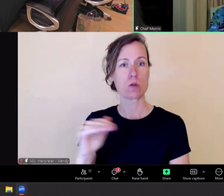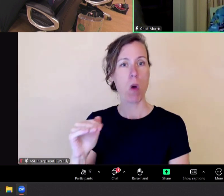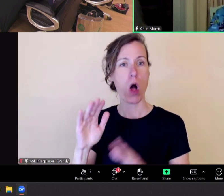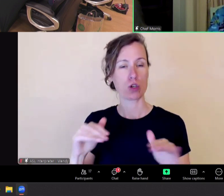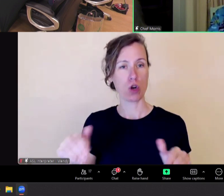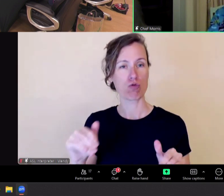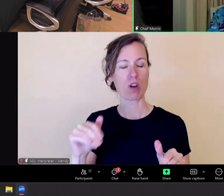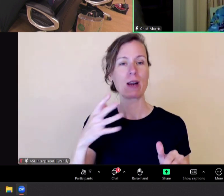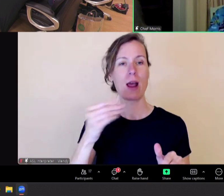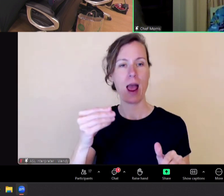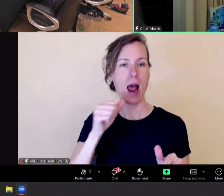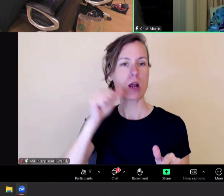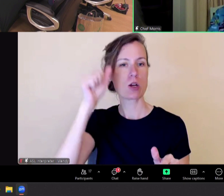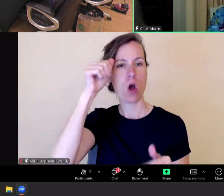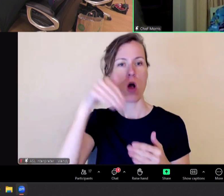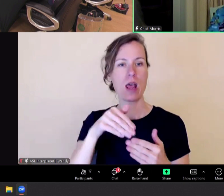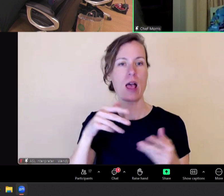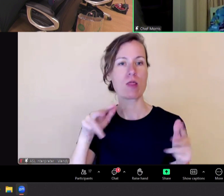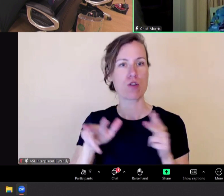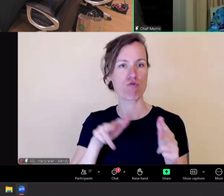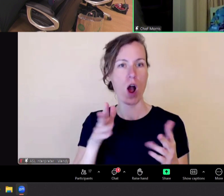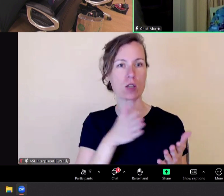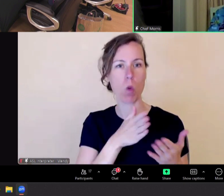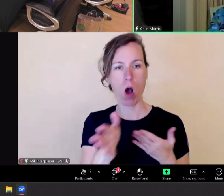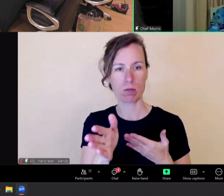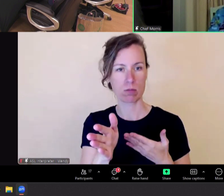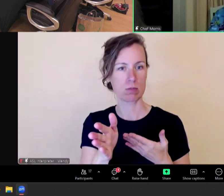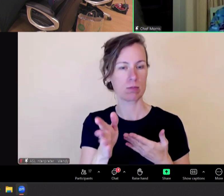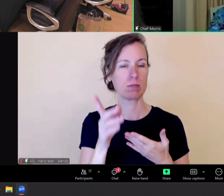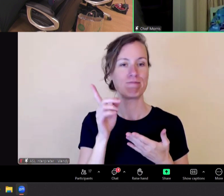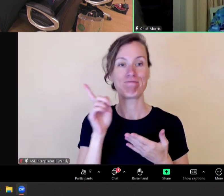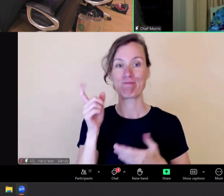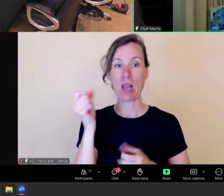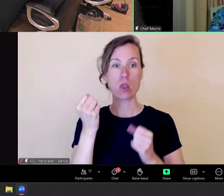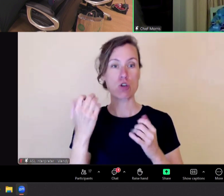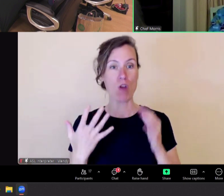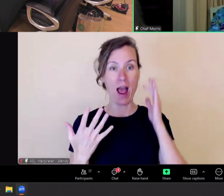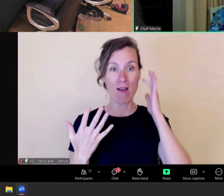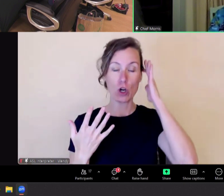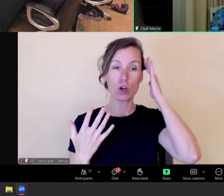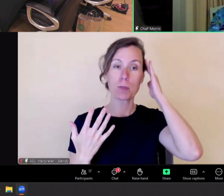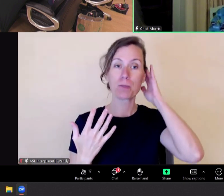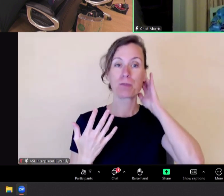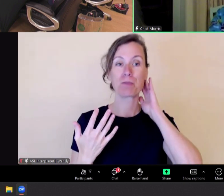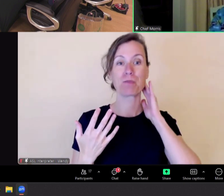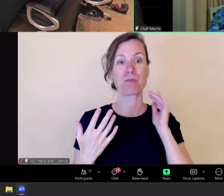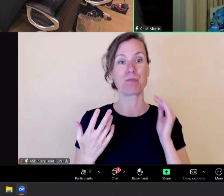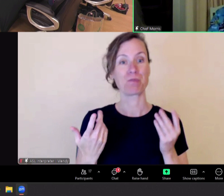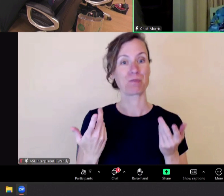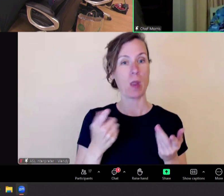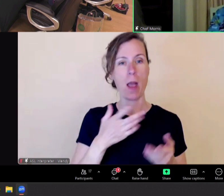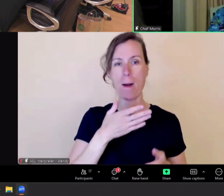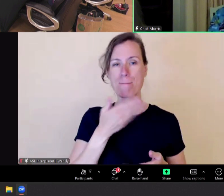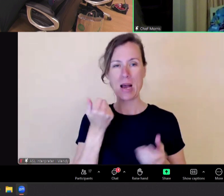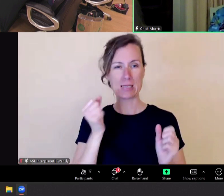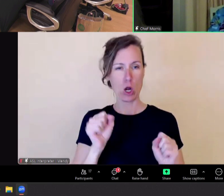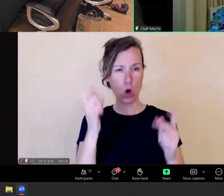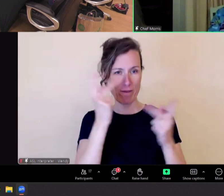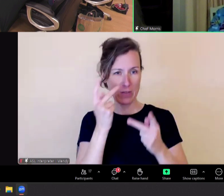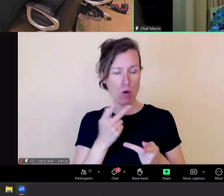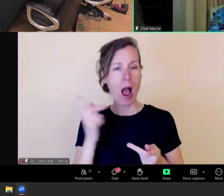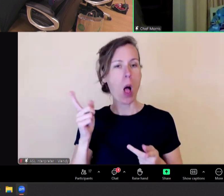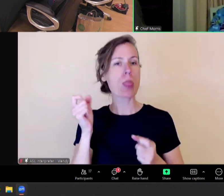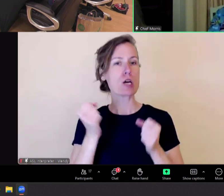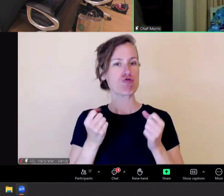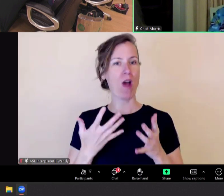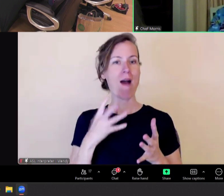driver was, in all probability, and this is the best that they could determine, the driver was looking to